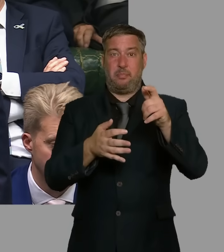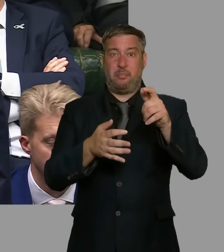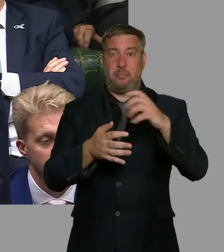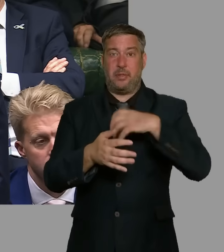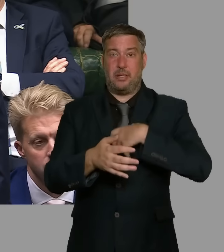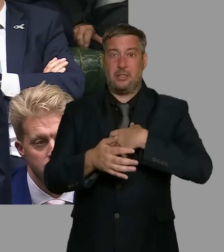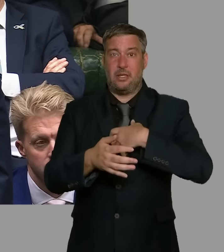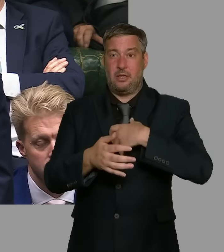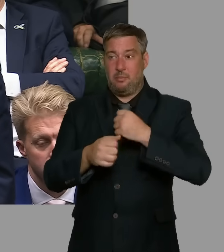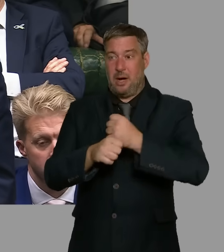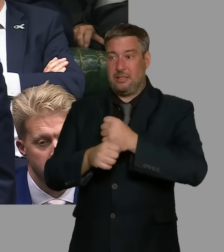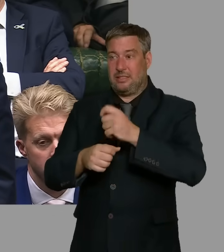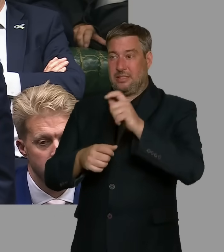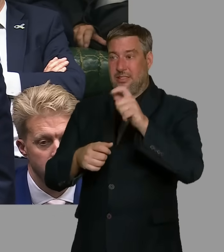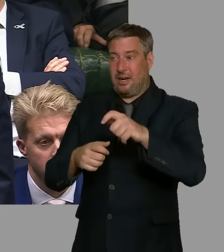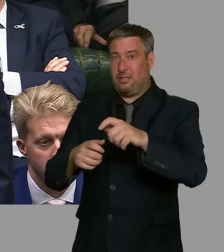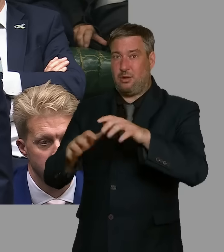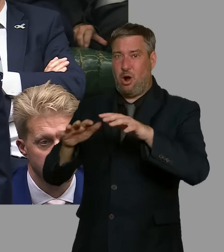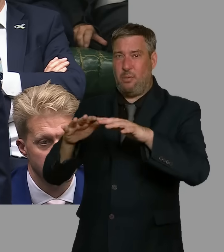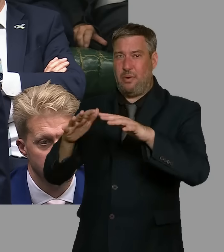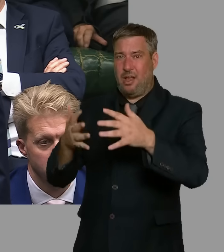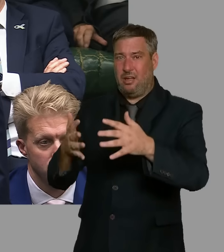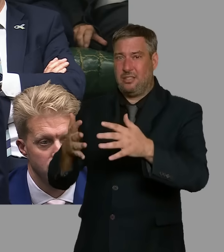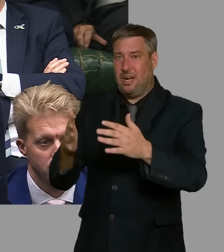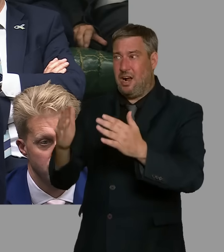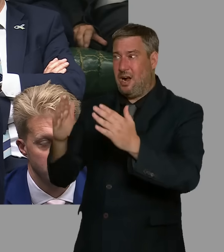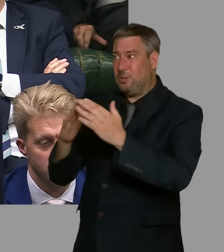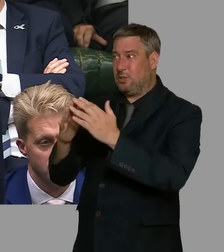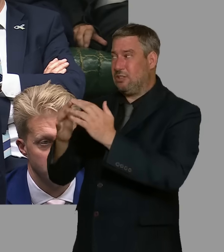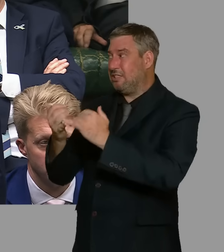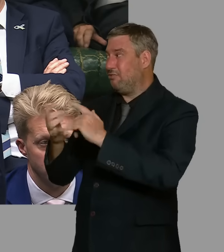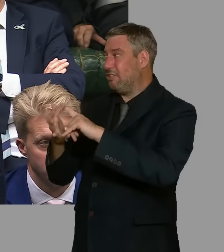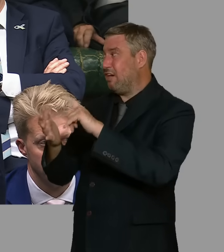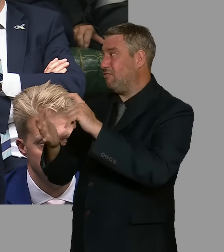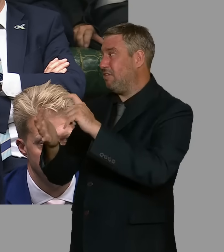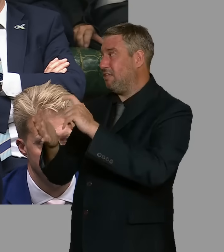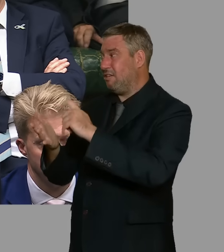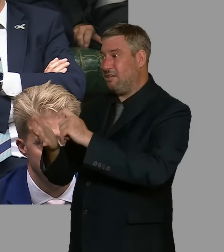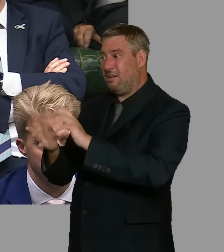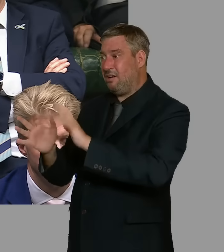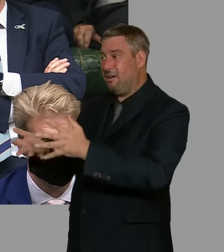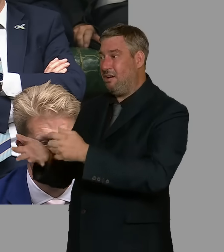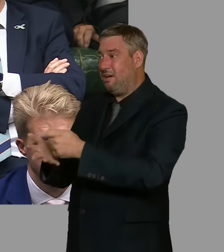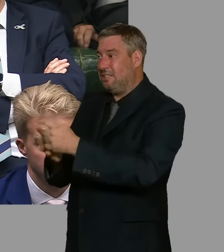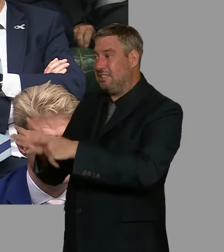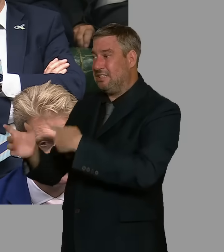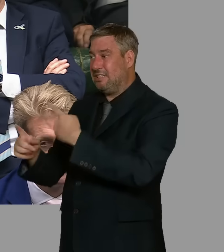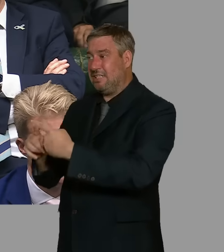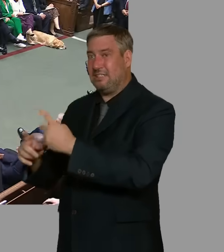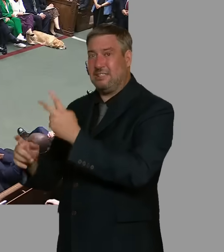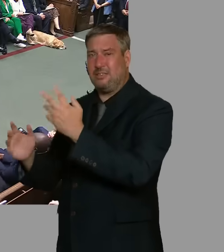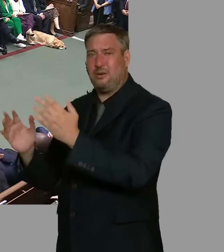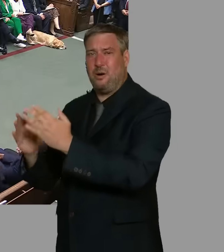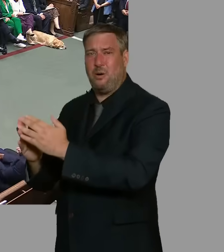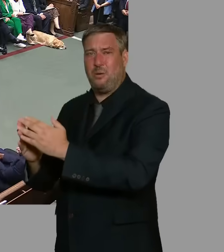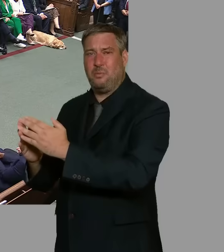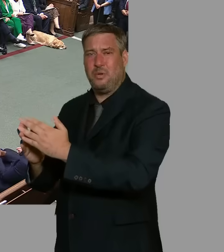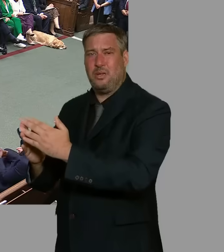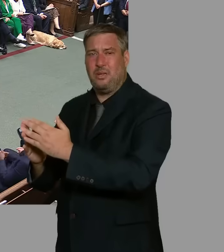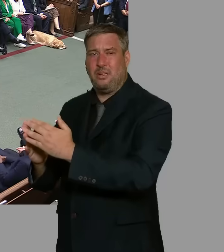more freebies than any other MP in the last Parliament. Is this the integrity he meant when he came to government?